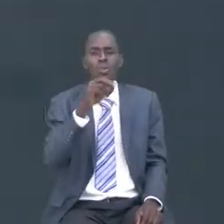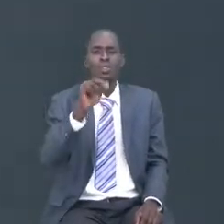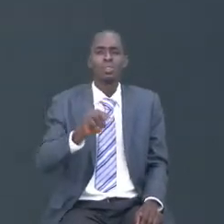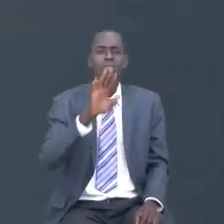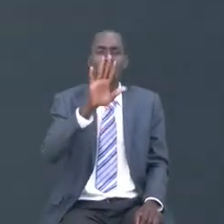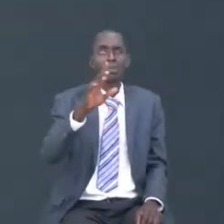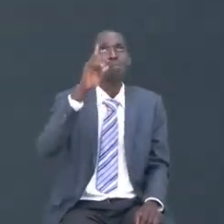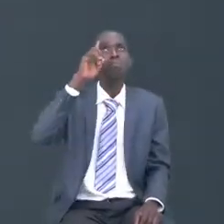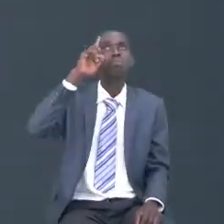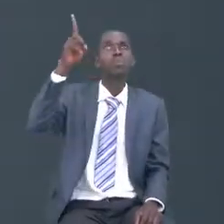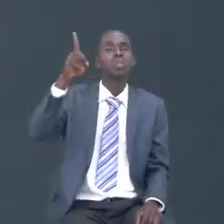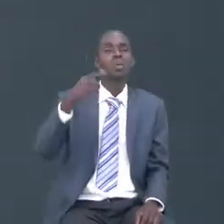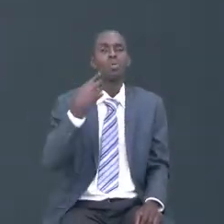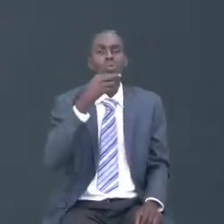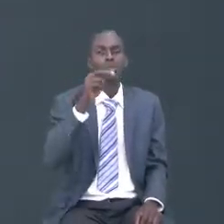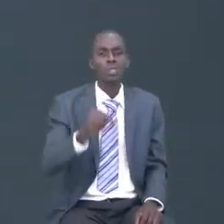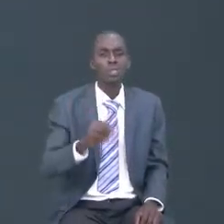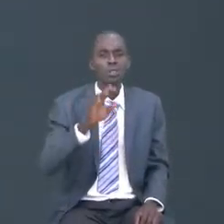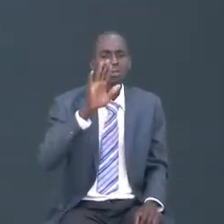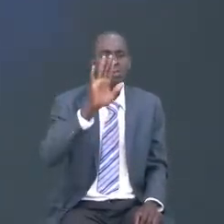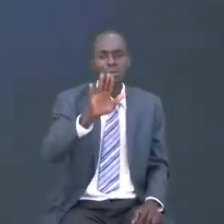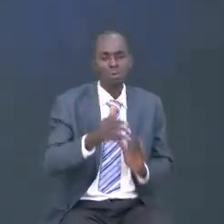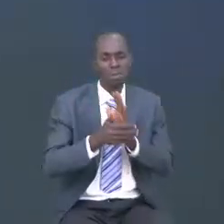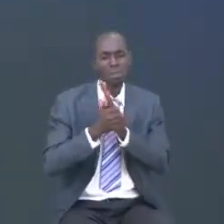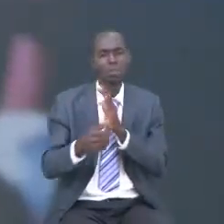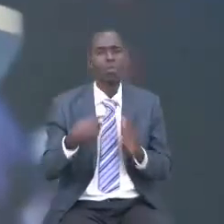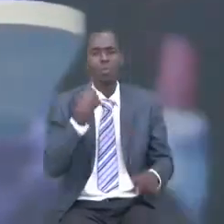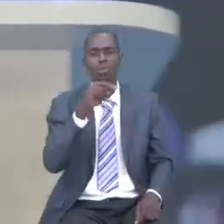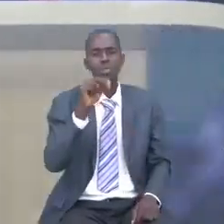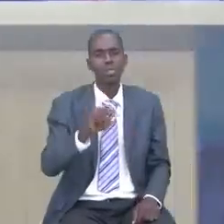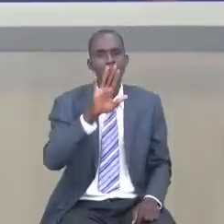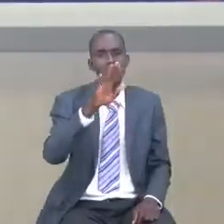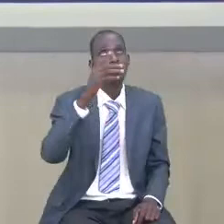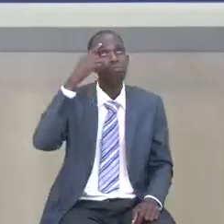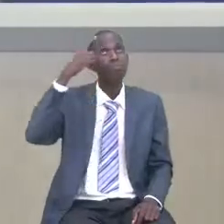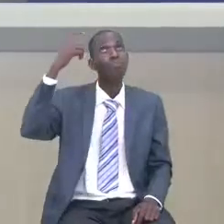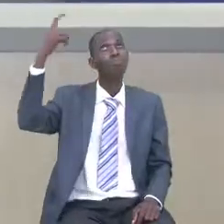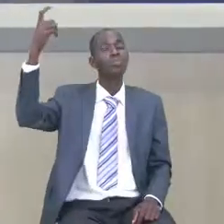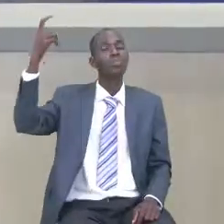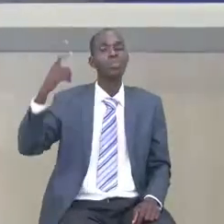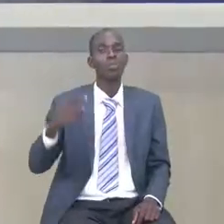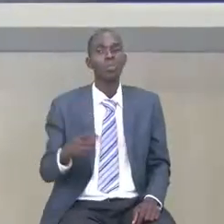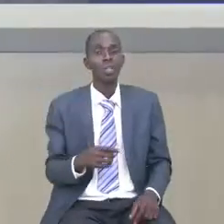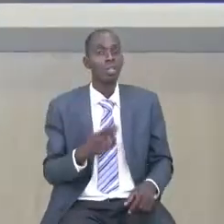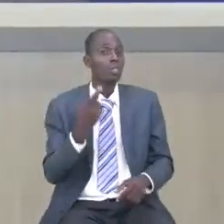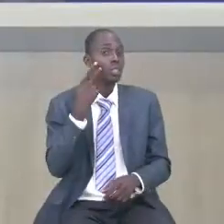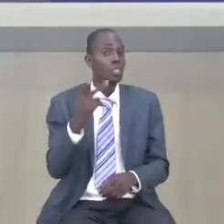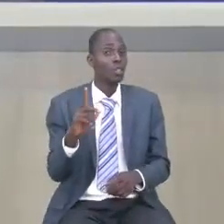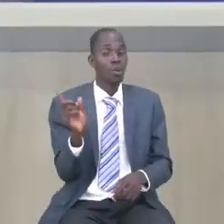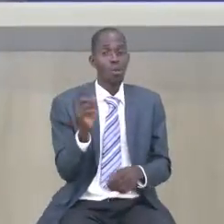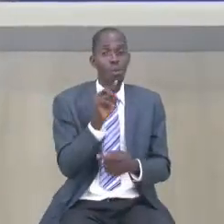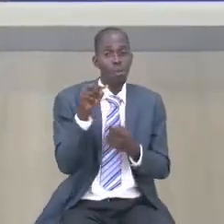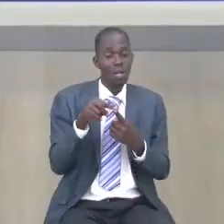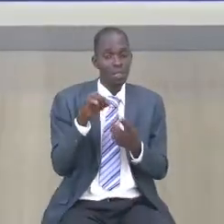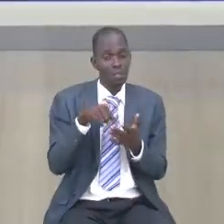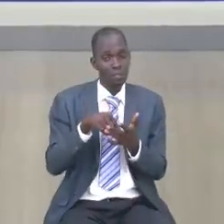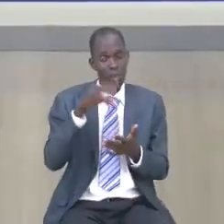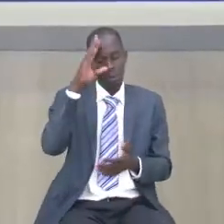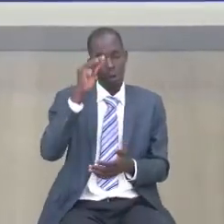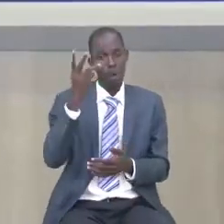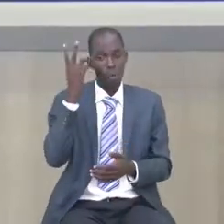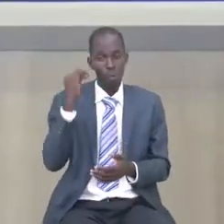talent? Who needs your skill? Who needs your dream? Where he was rejected, eventually